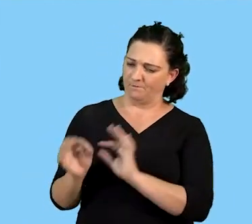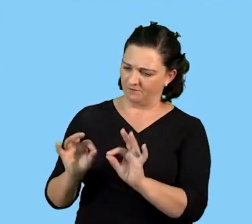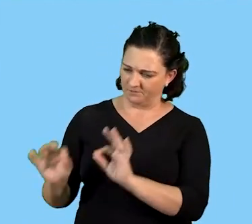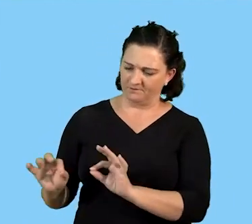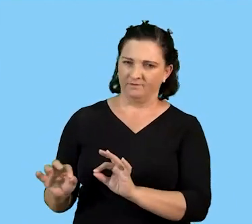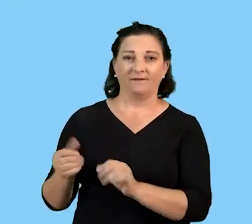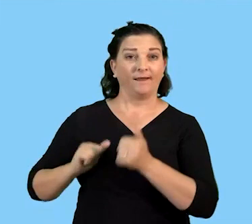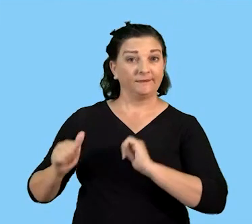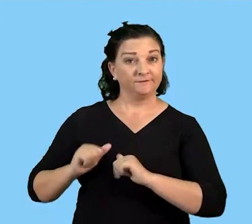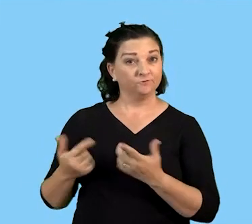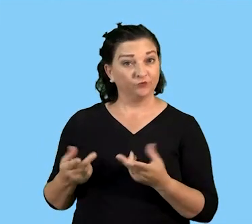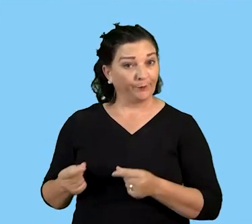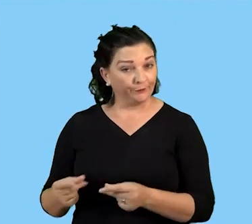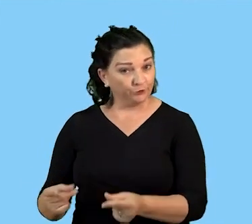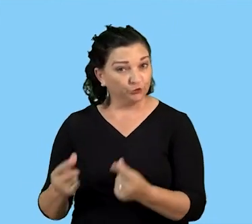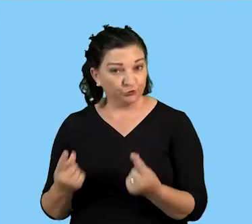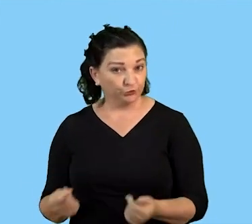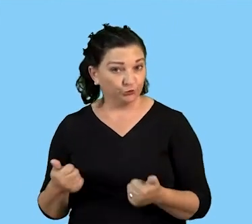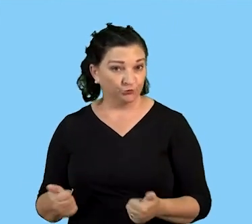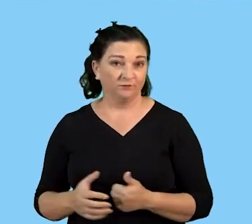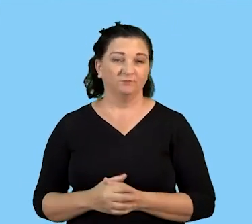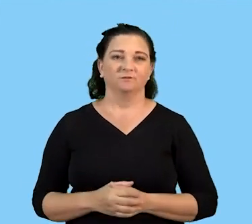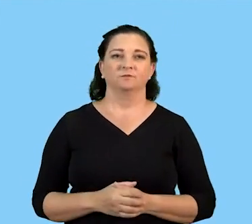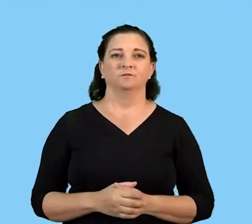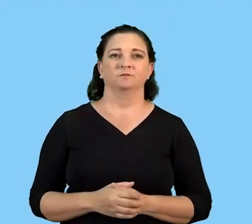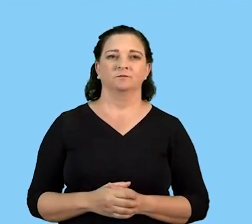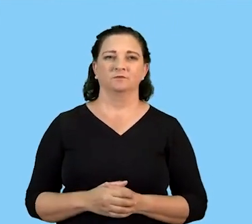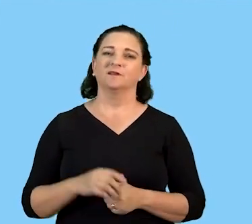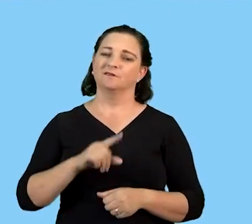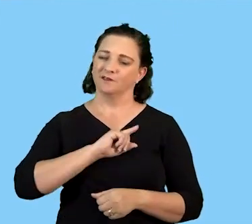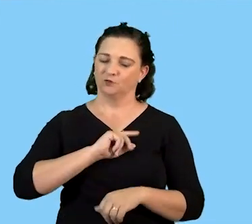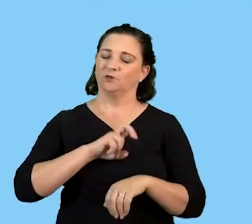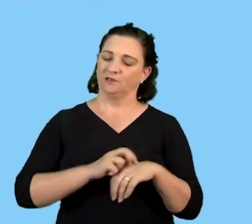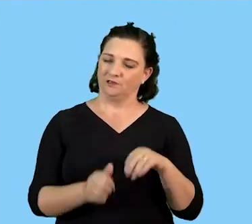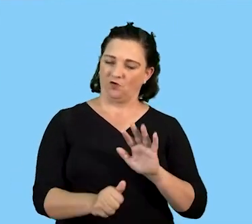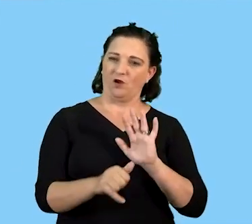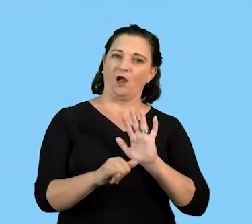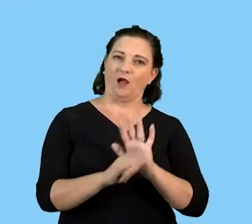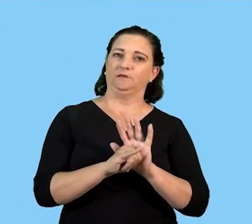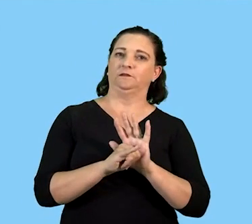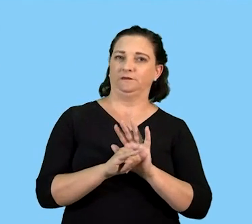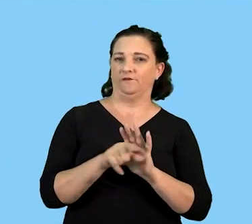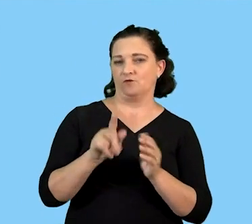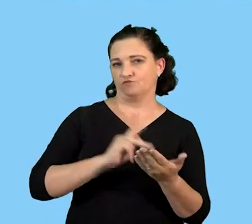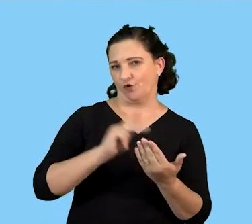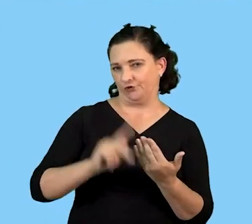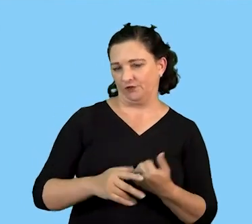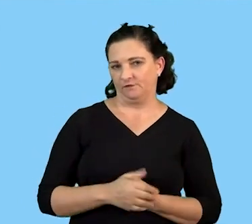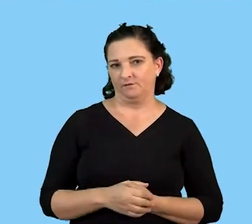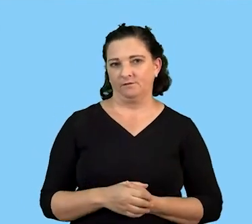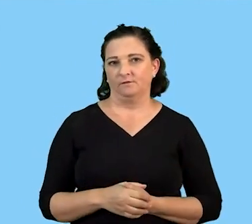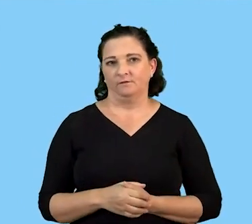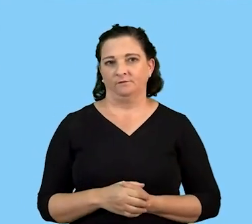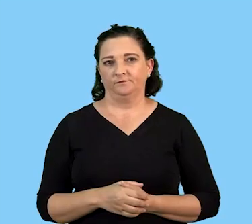are being executed as they have to be executed. So we need to identify those project supporters.